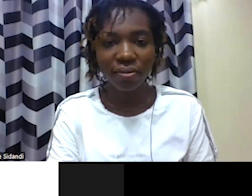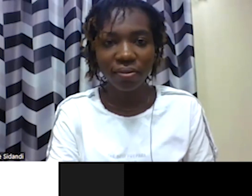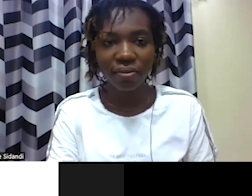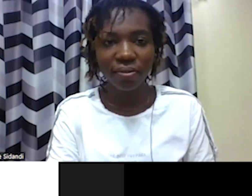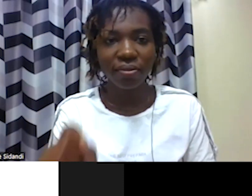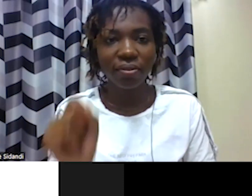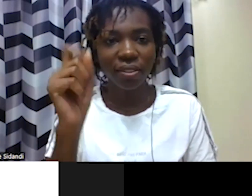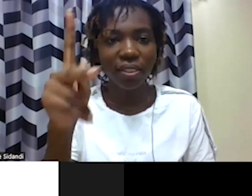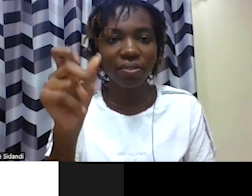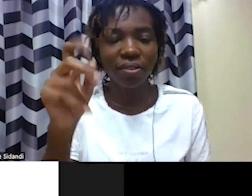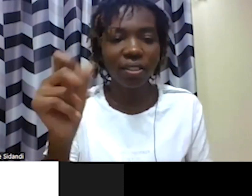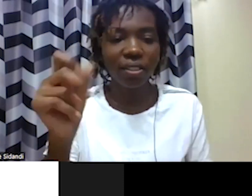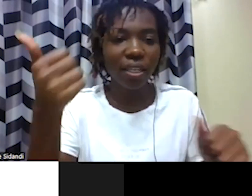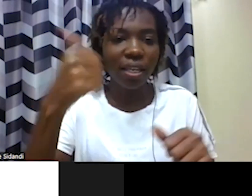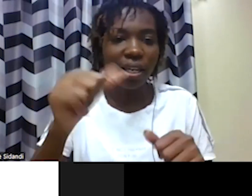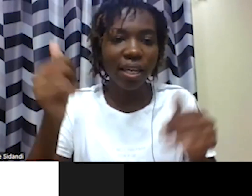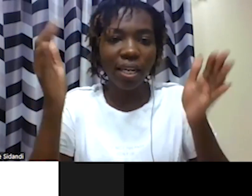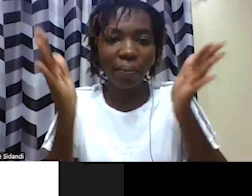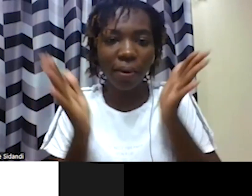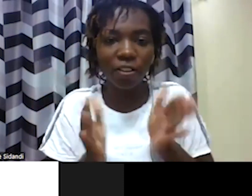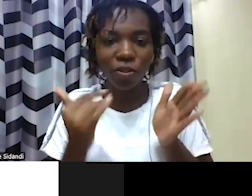All right, anybody?